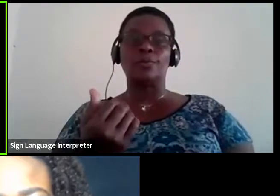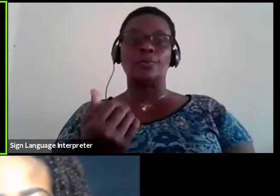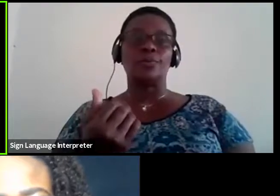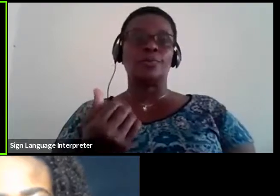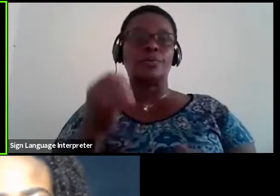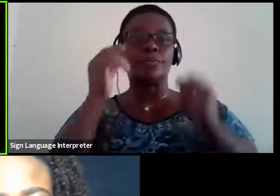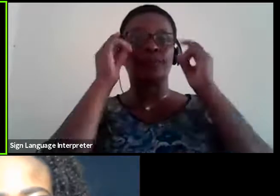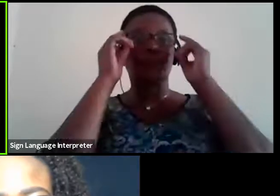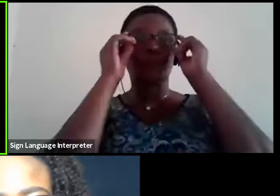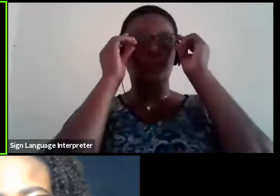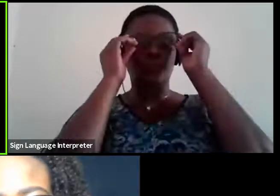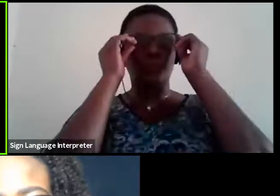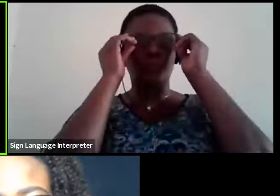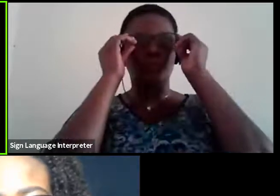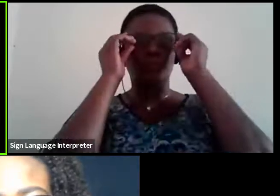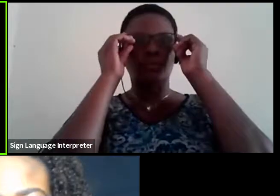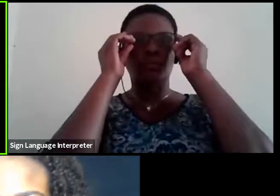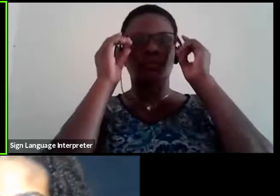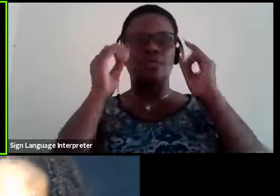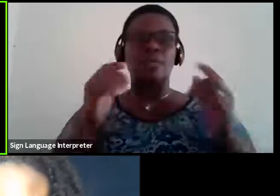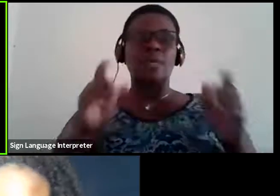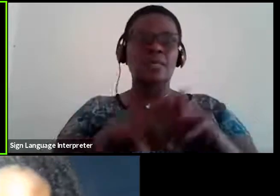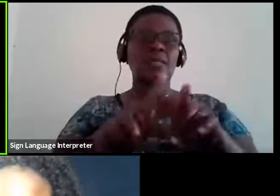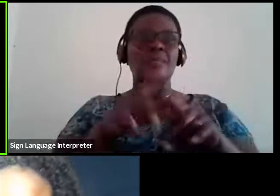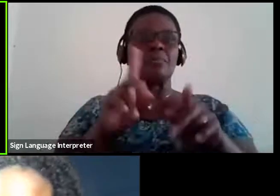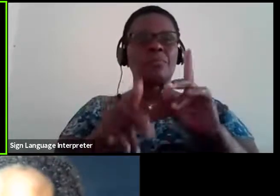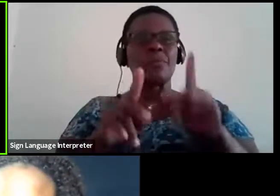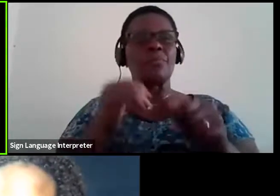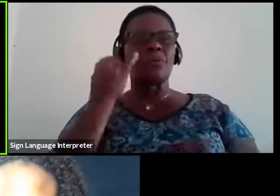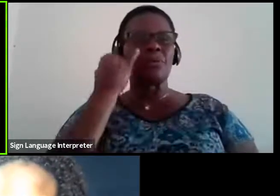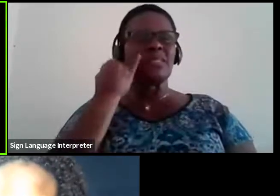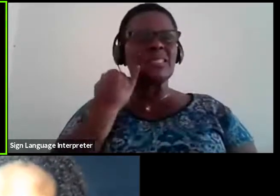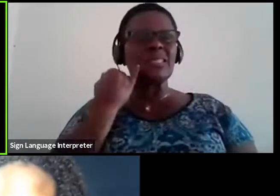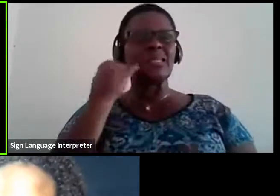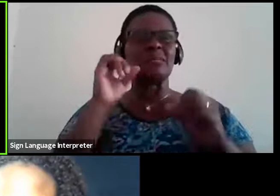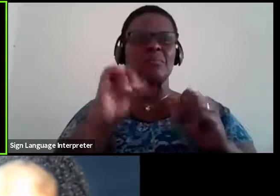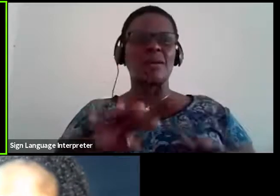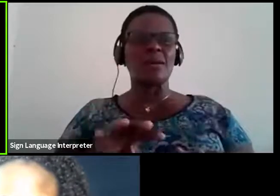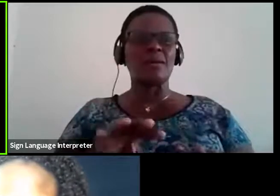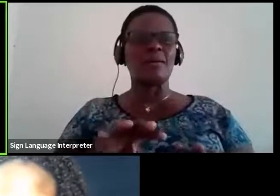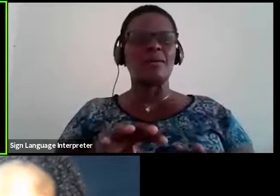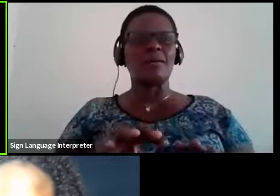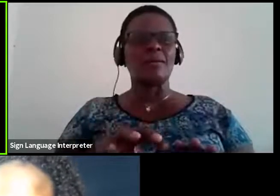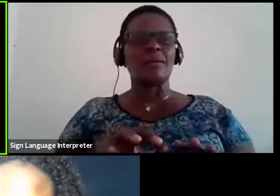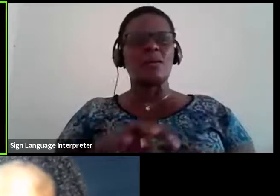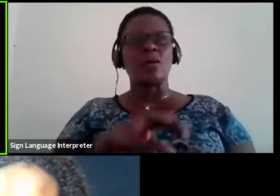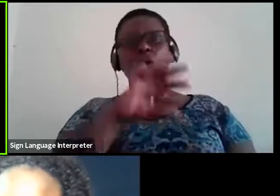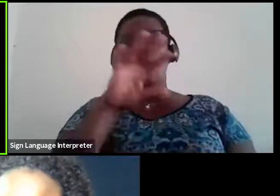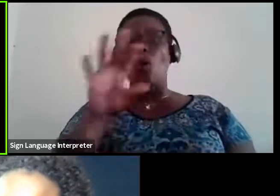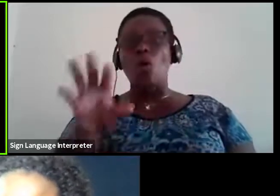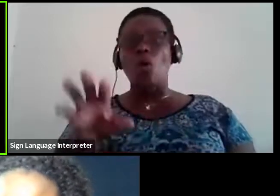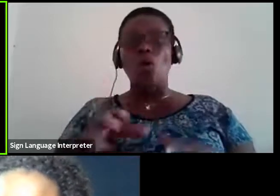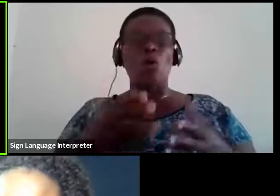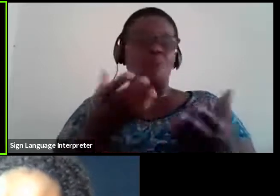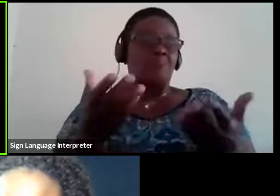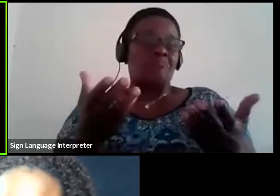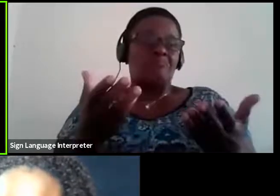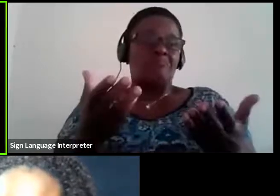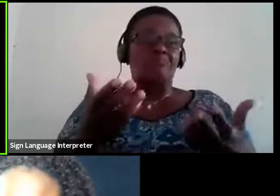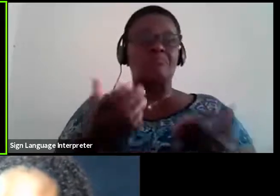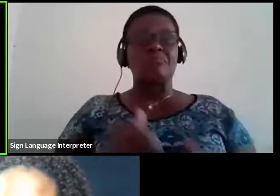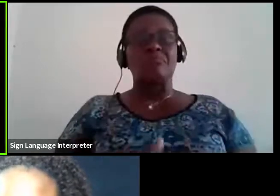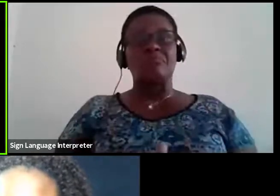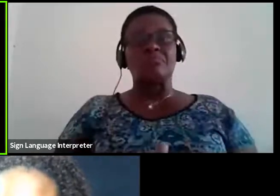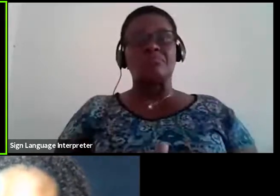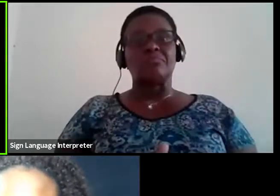the lack of seriousness on this matter. I think we all represent CSOs, and we